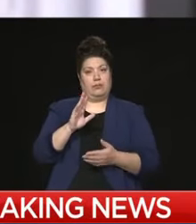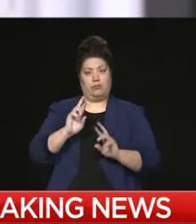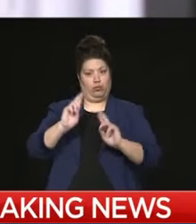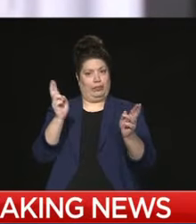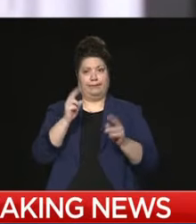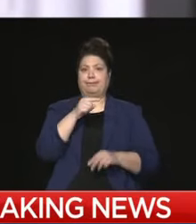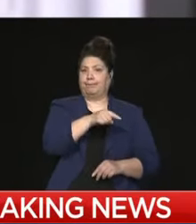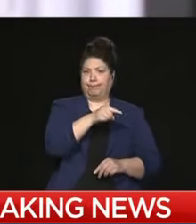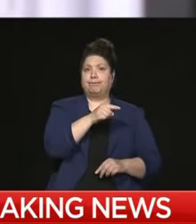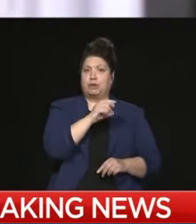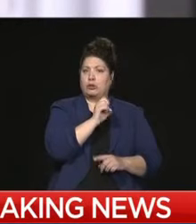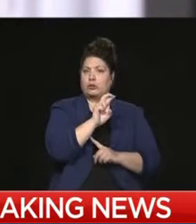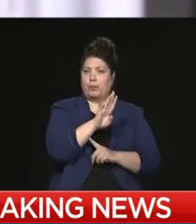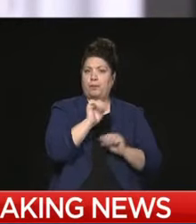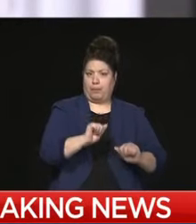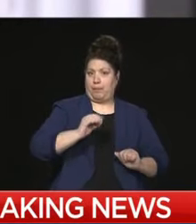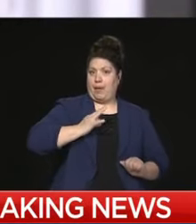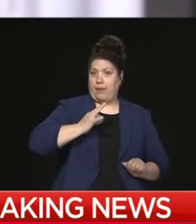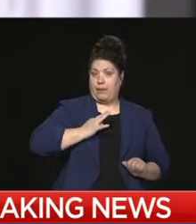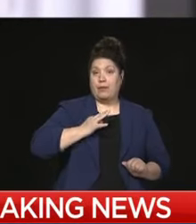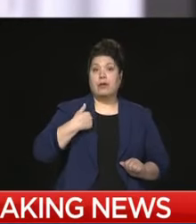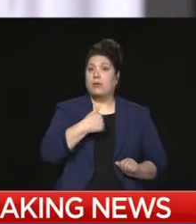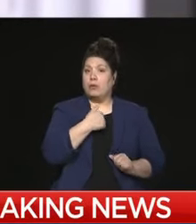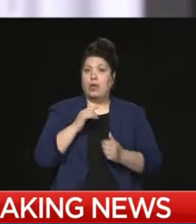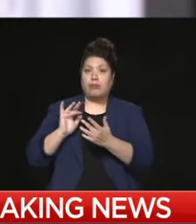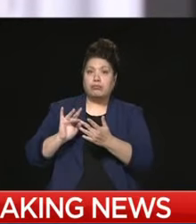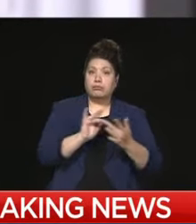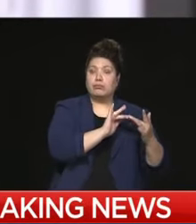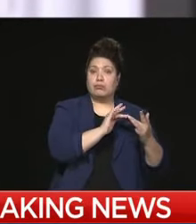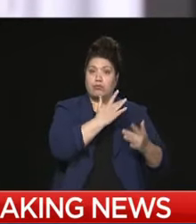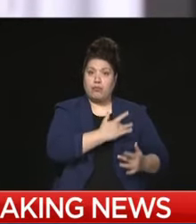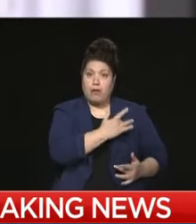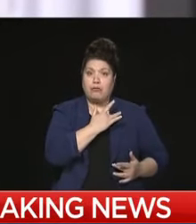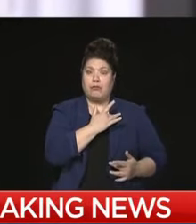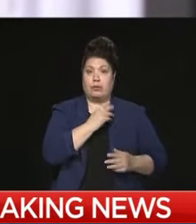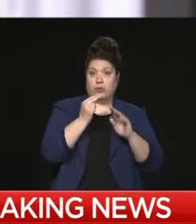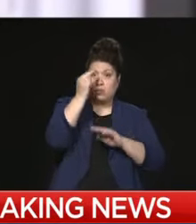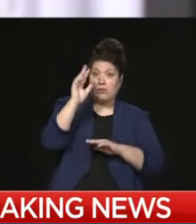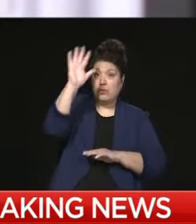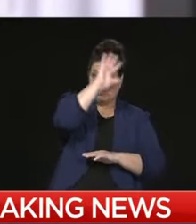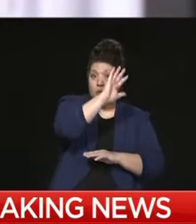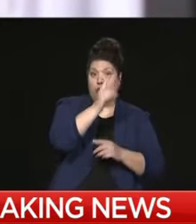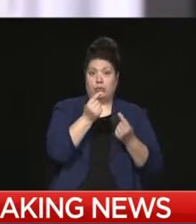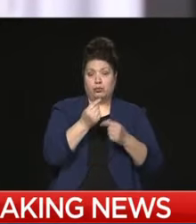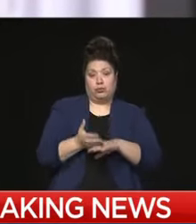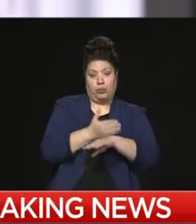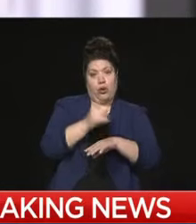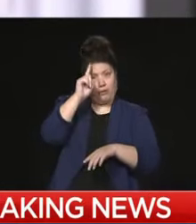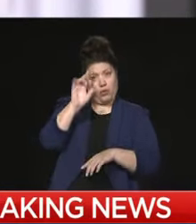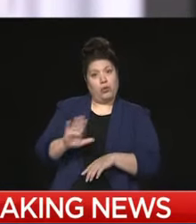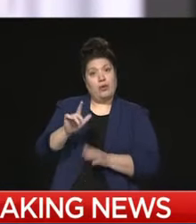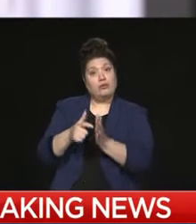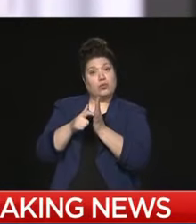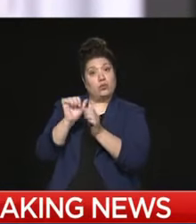time, we work with the provinces and territories to increase wages for essential workers who earn less